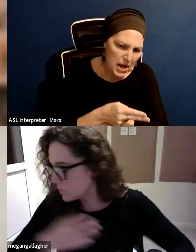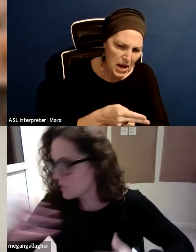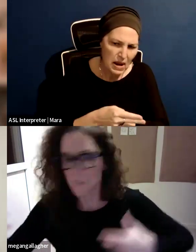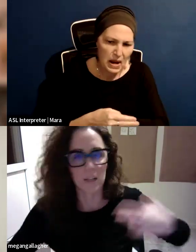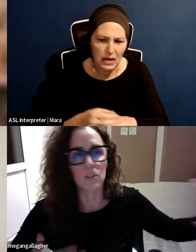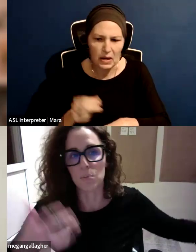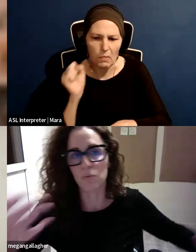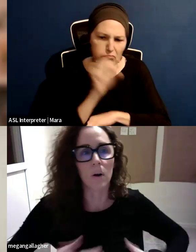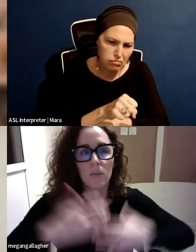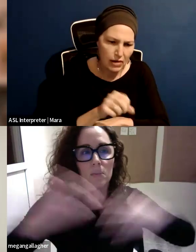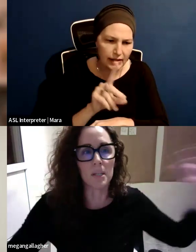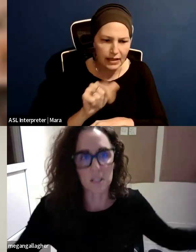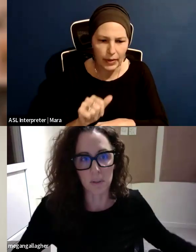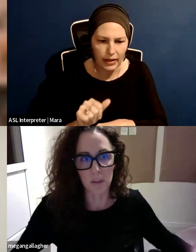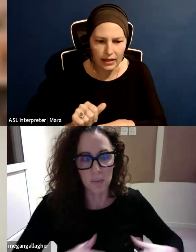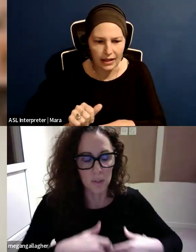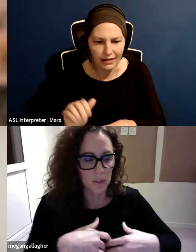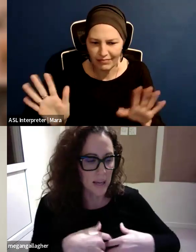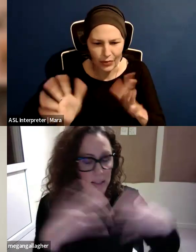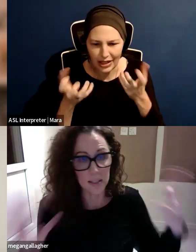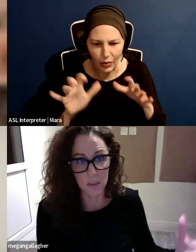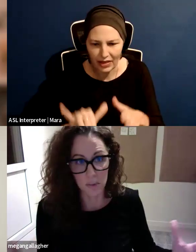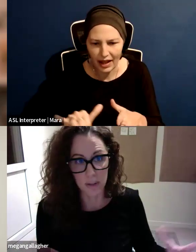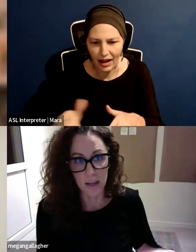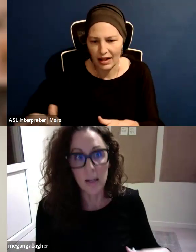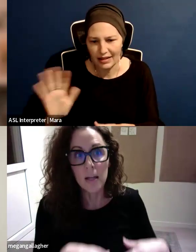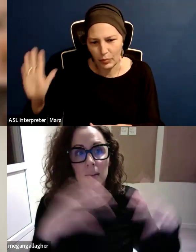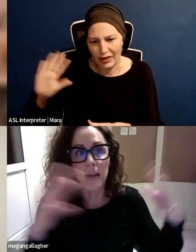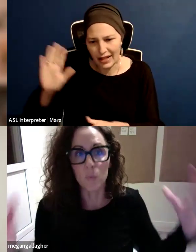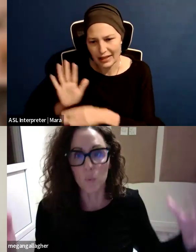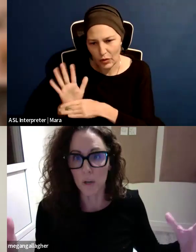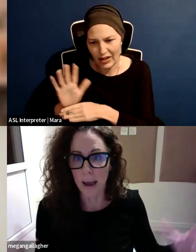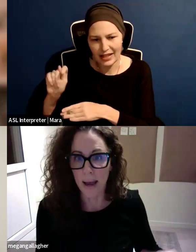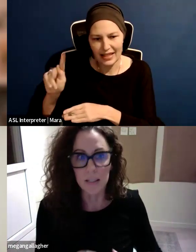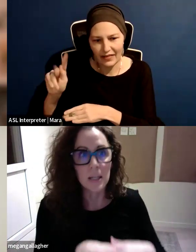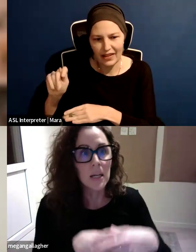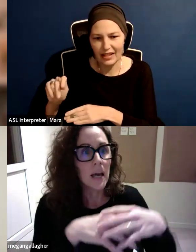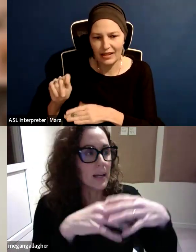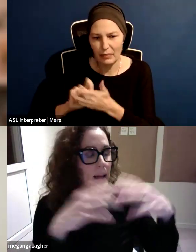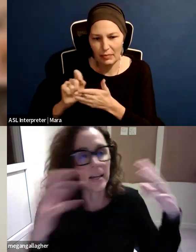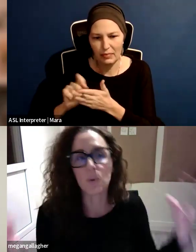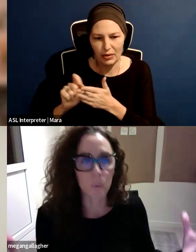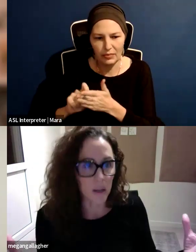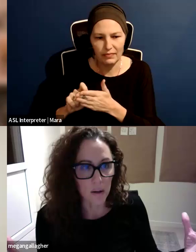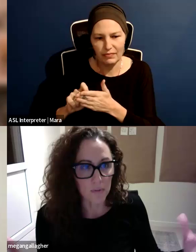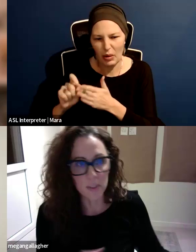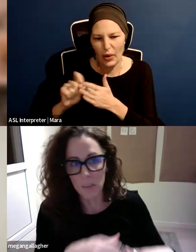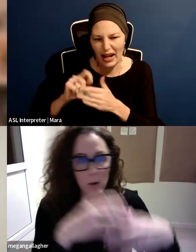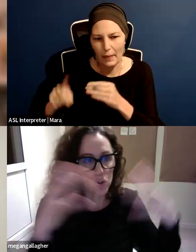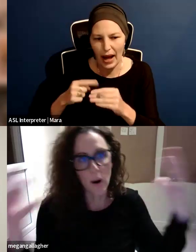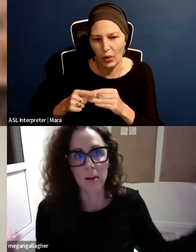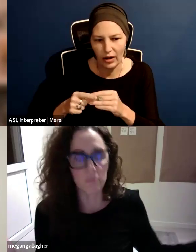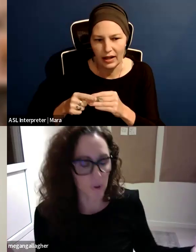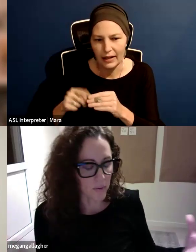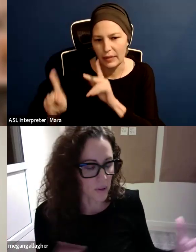the movies and television before. Everybody's disability was looked at as this terrible thing that they had to work past. and get rid of,